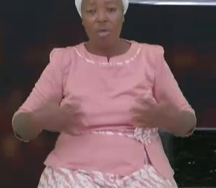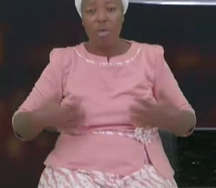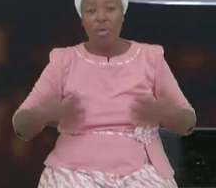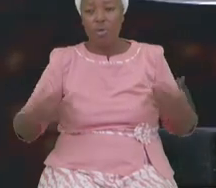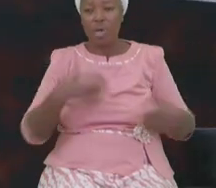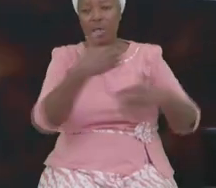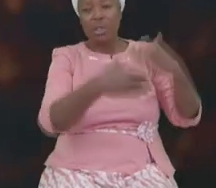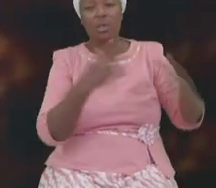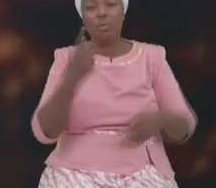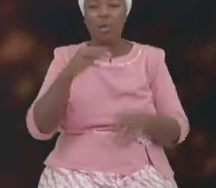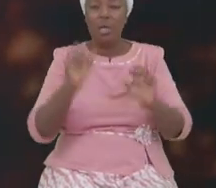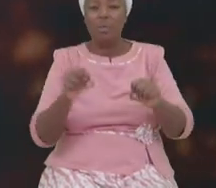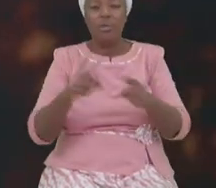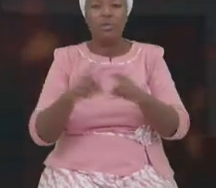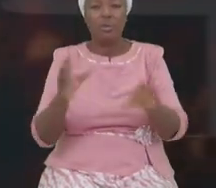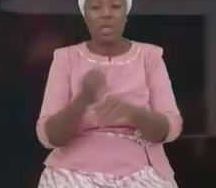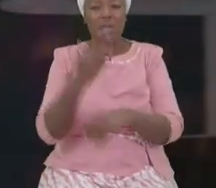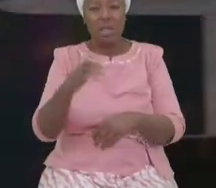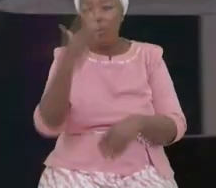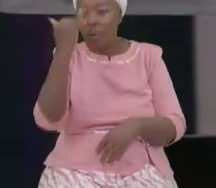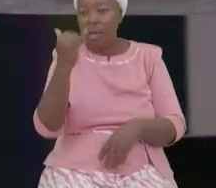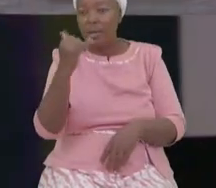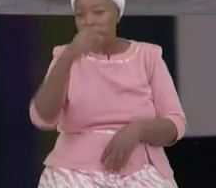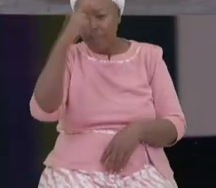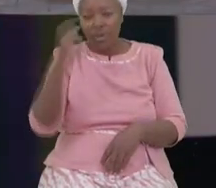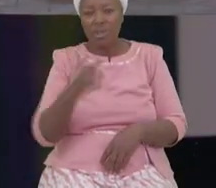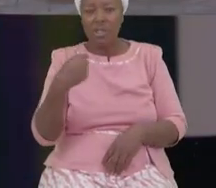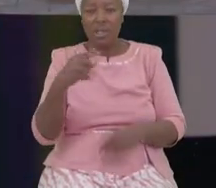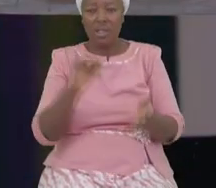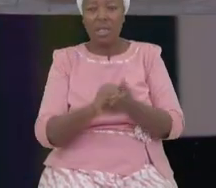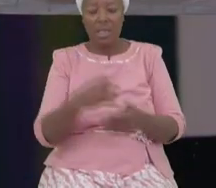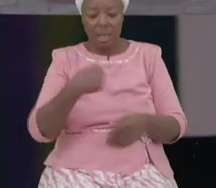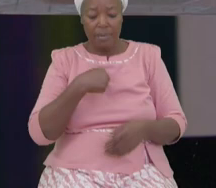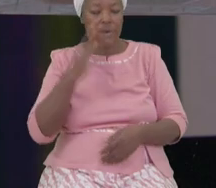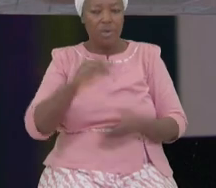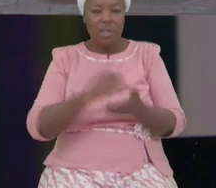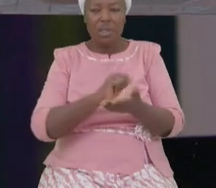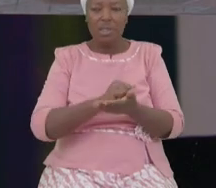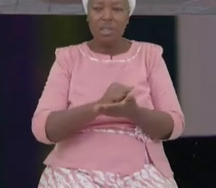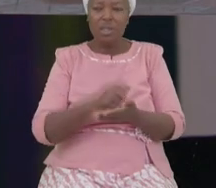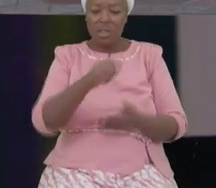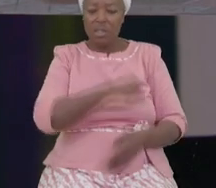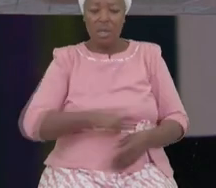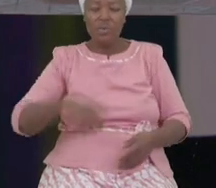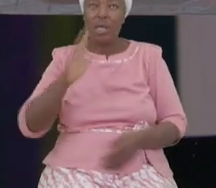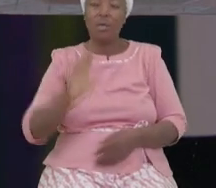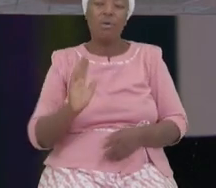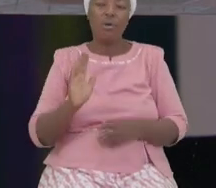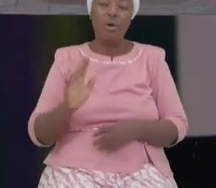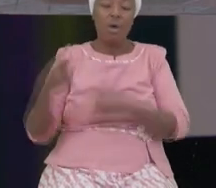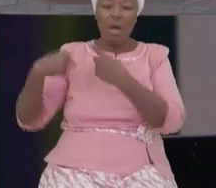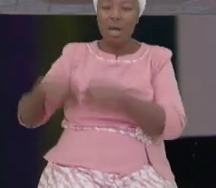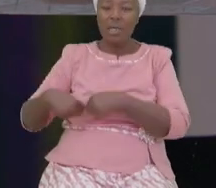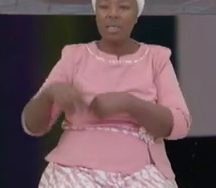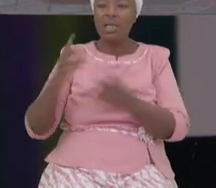able to get there. Why? Because he said, I will circumcise your heart and the